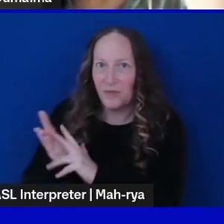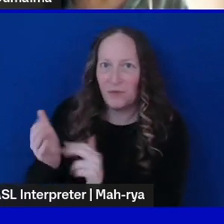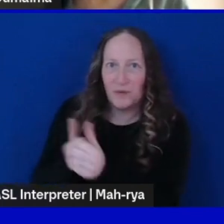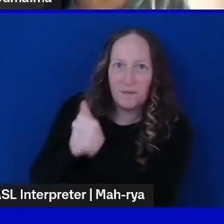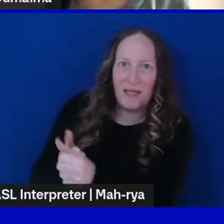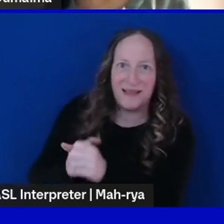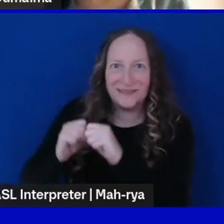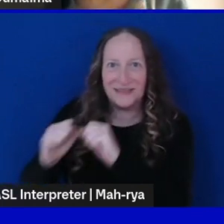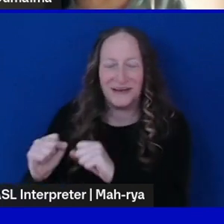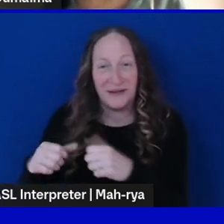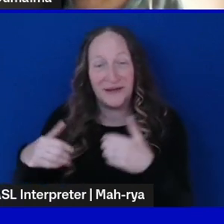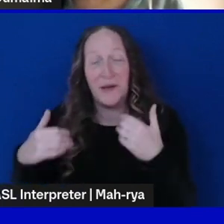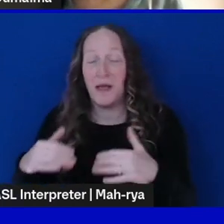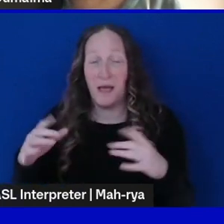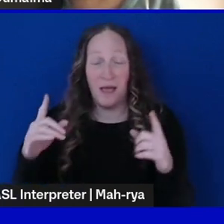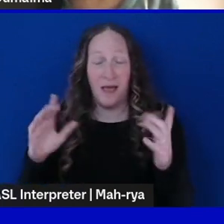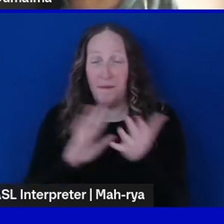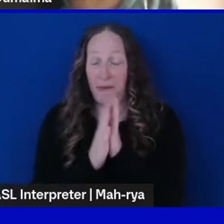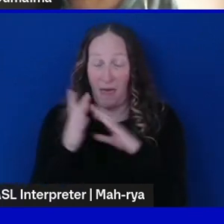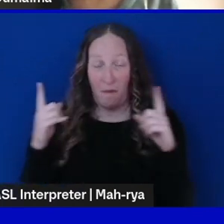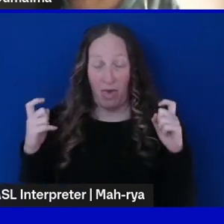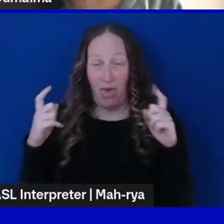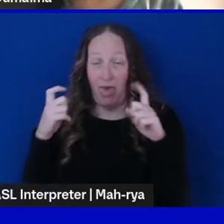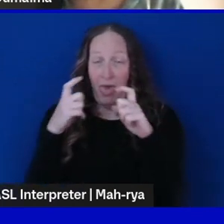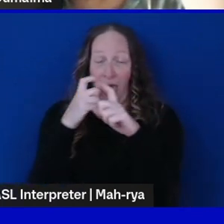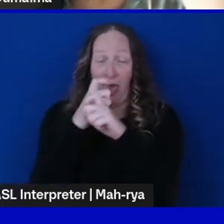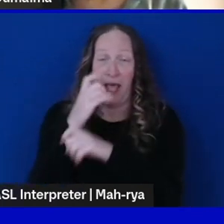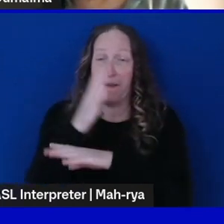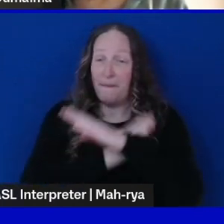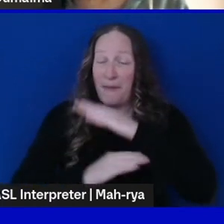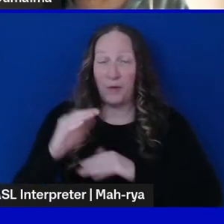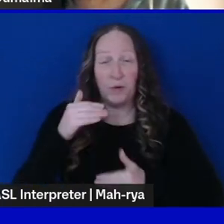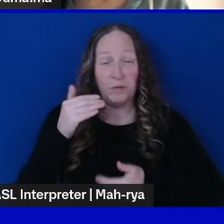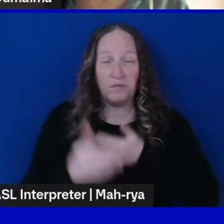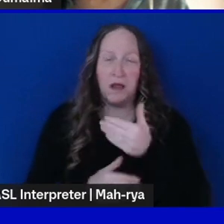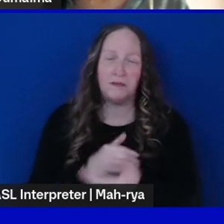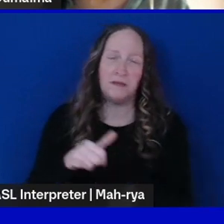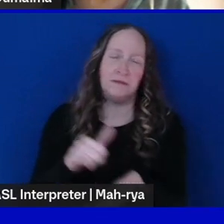well. So it became clear that manual processes wouldn't scale.